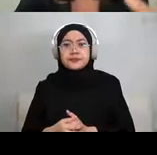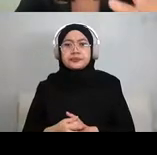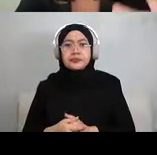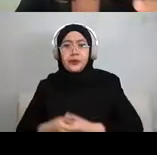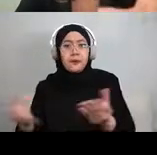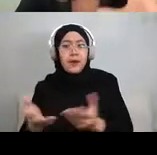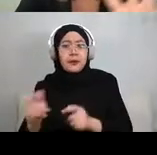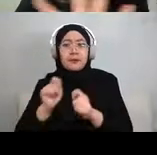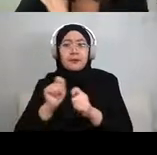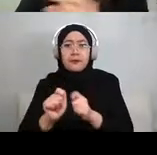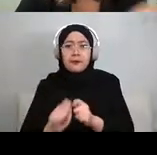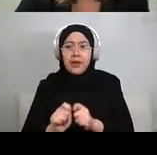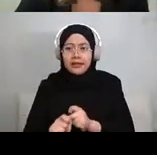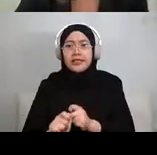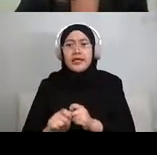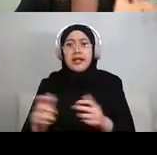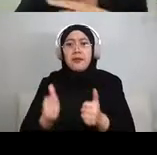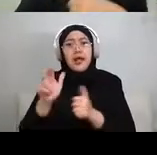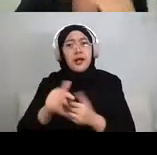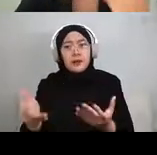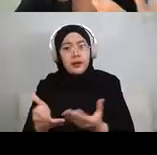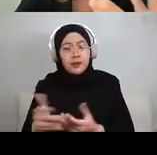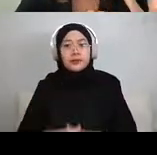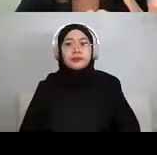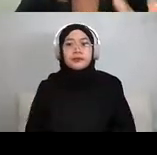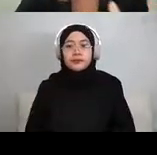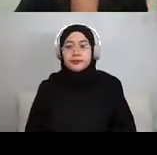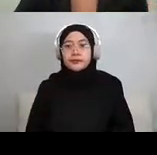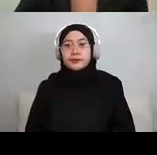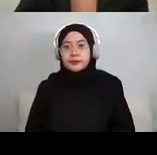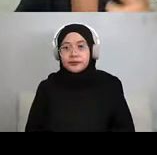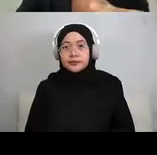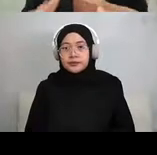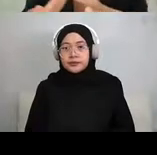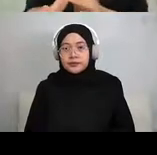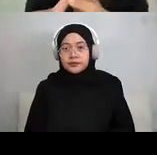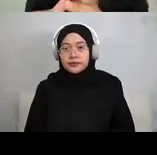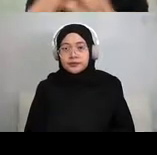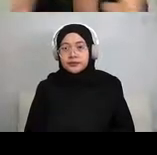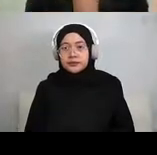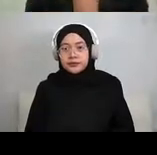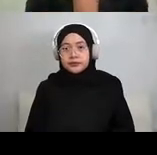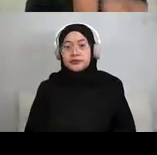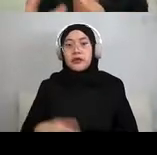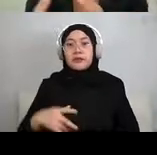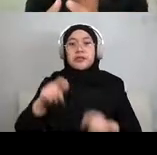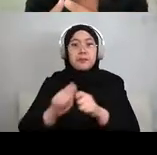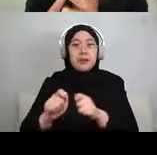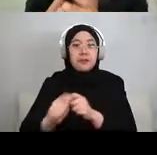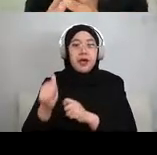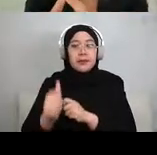model that is already being used, but we can still improve it to allow for lower risks